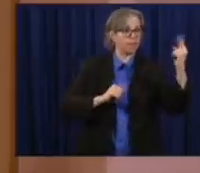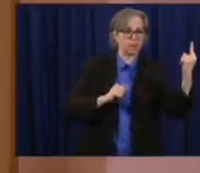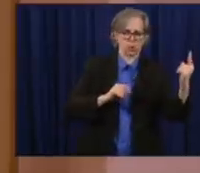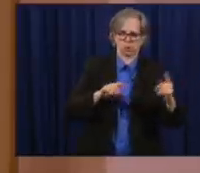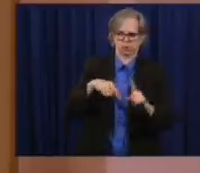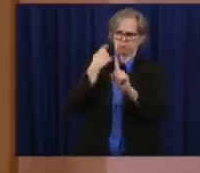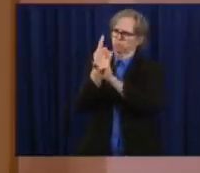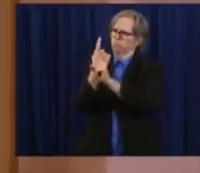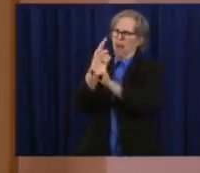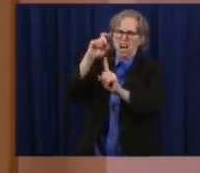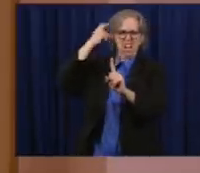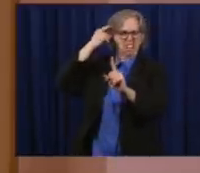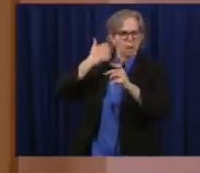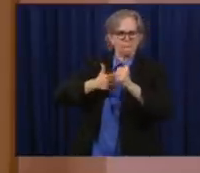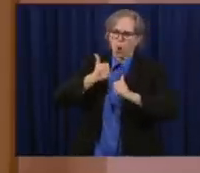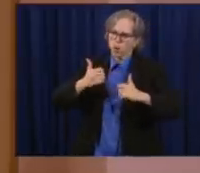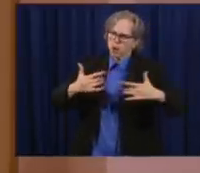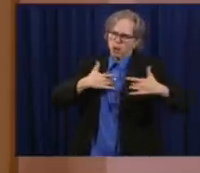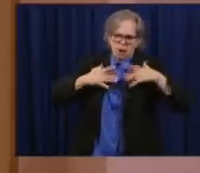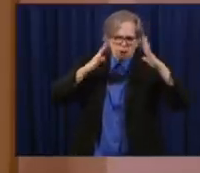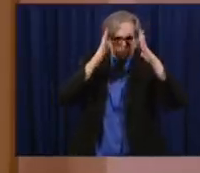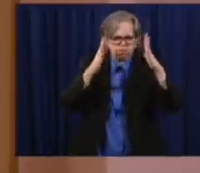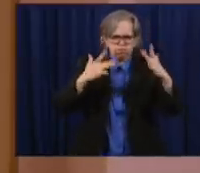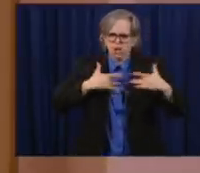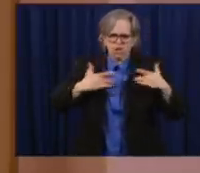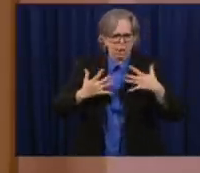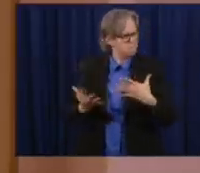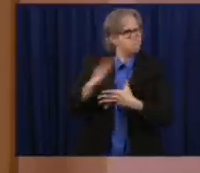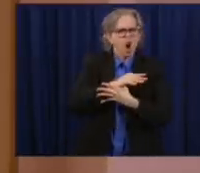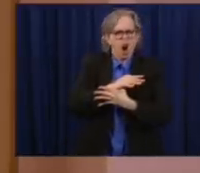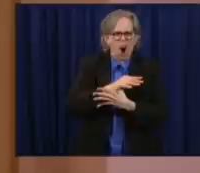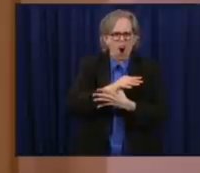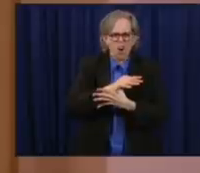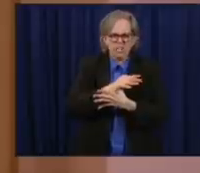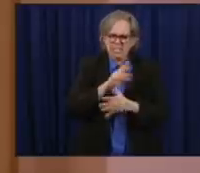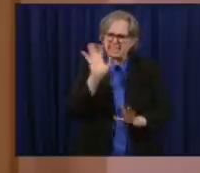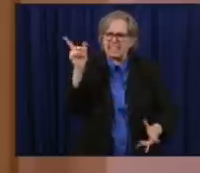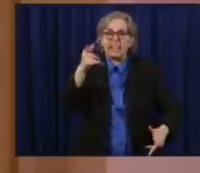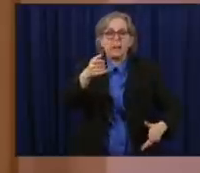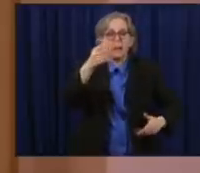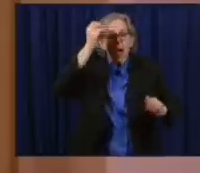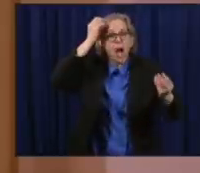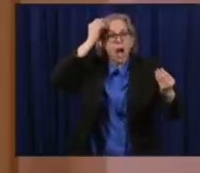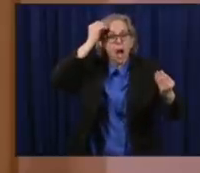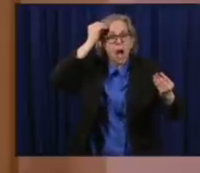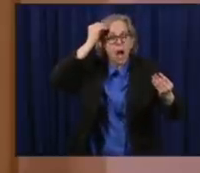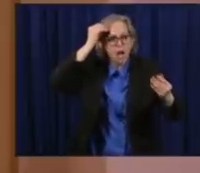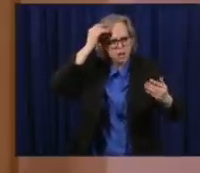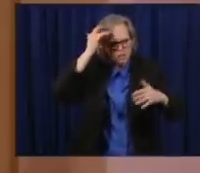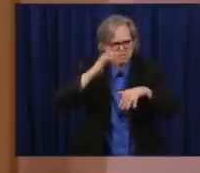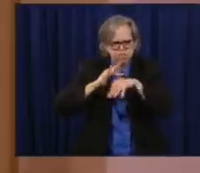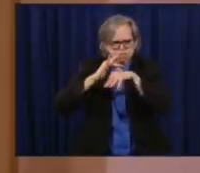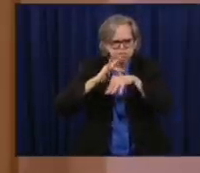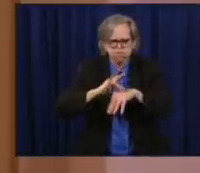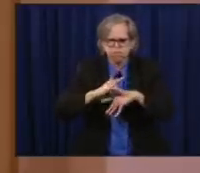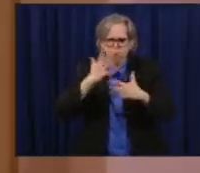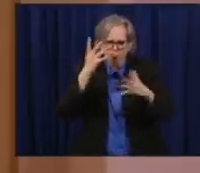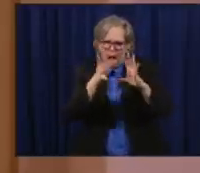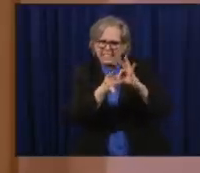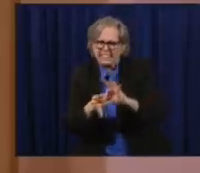we're trying to put this all together so that we get to that place that everybody can have confidence in, that voices are heard, that we get